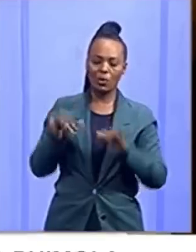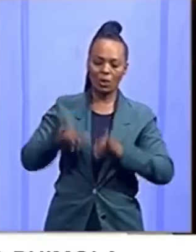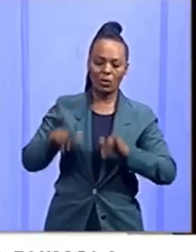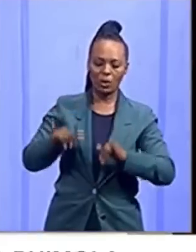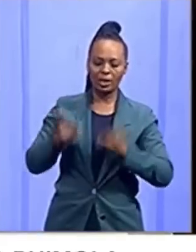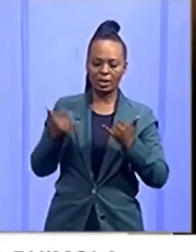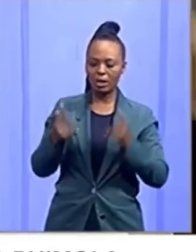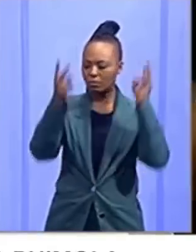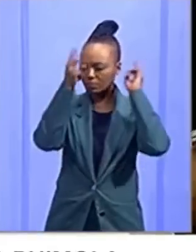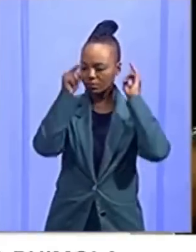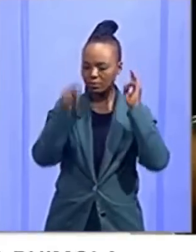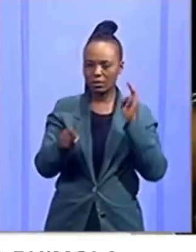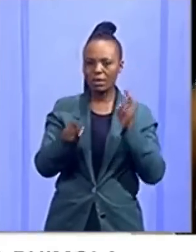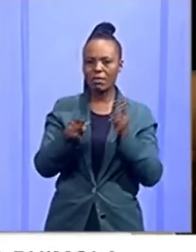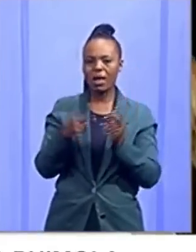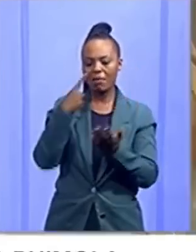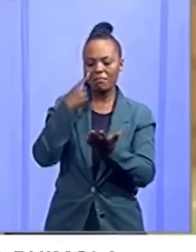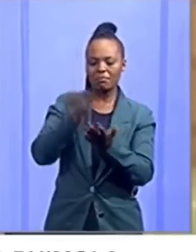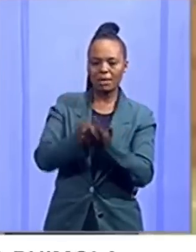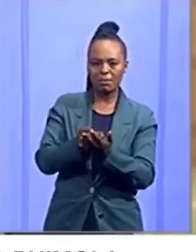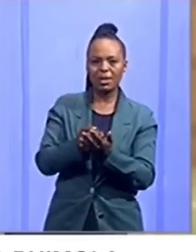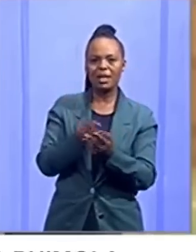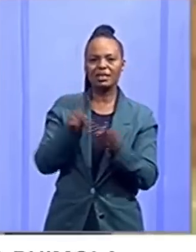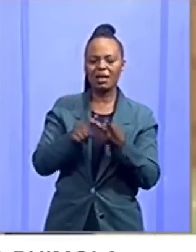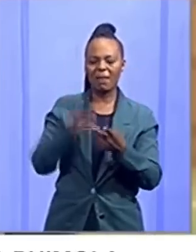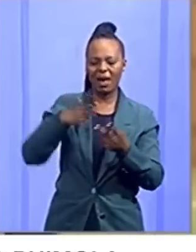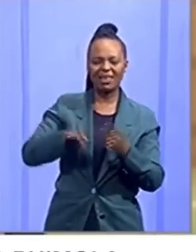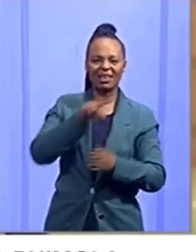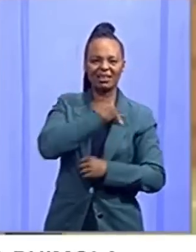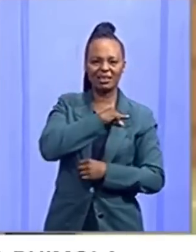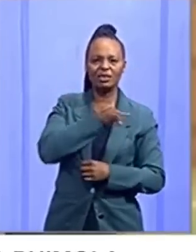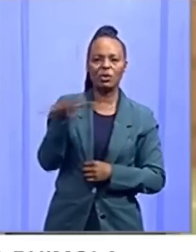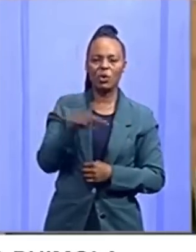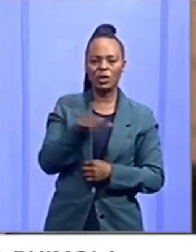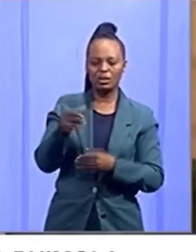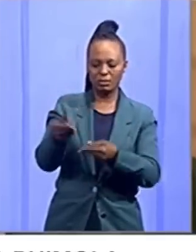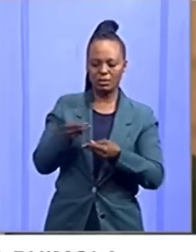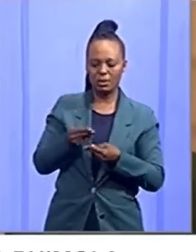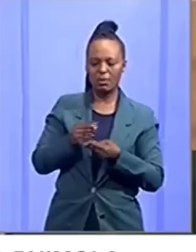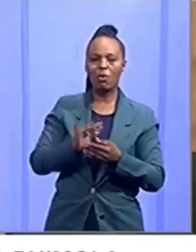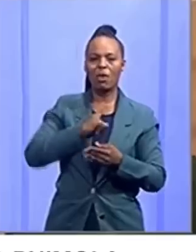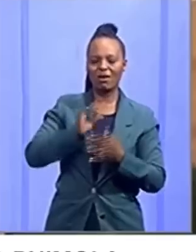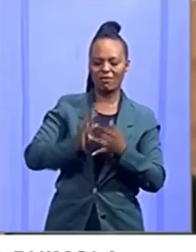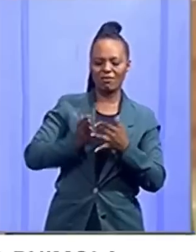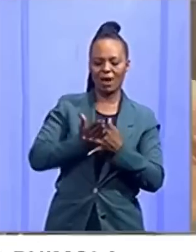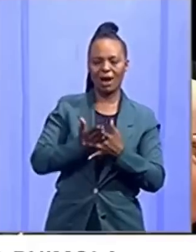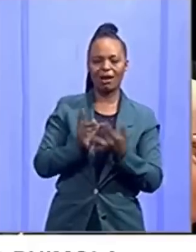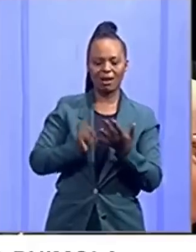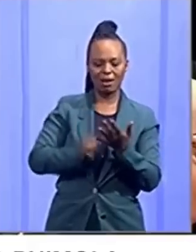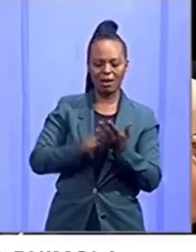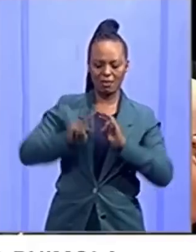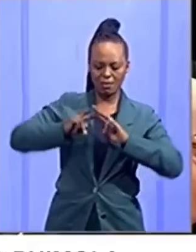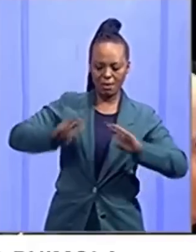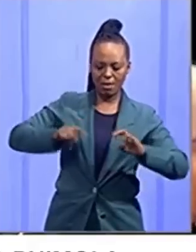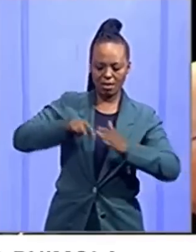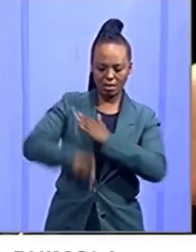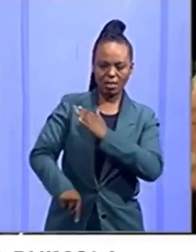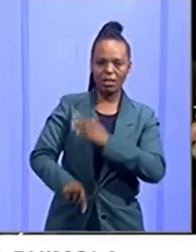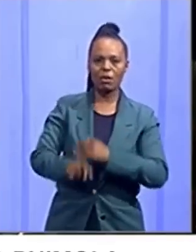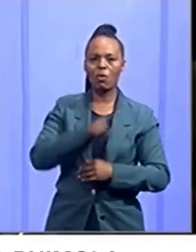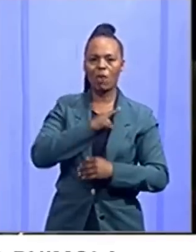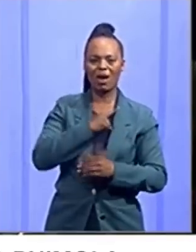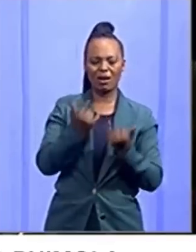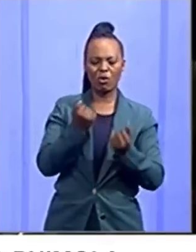latofadiwa ditokomane tsa molato le bosupi jo bongwe le go begwa fa kgotlatshekelo e gataka ditshwanelo tsa balatofadiwa tsa go sekisiwa